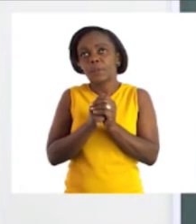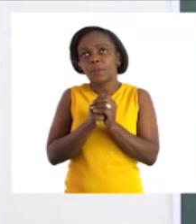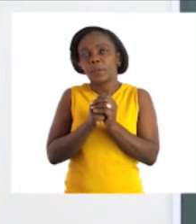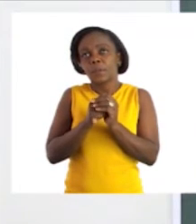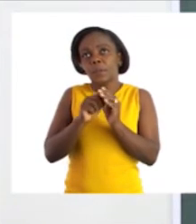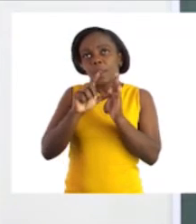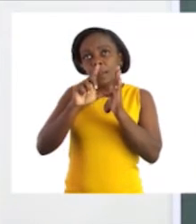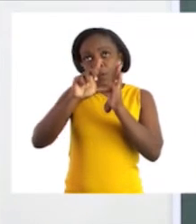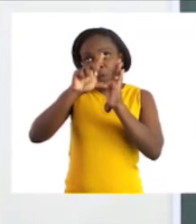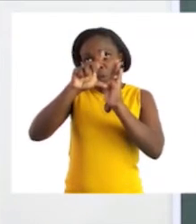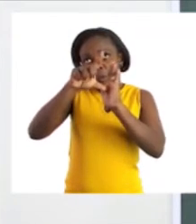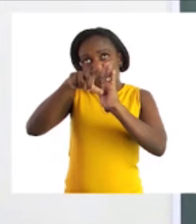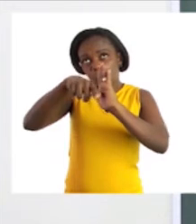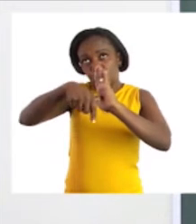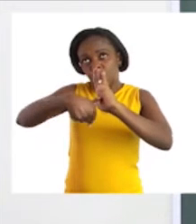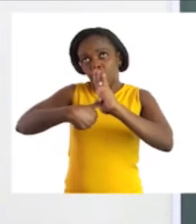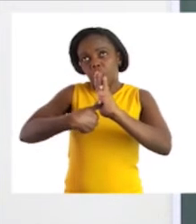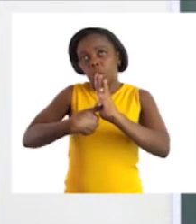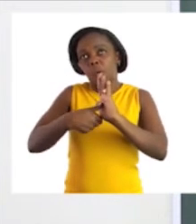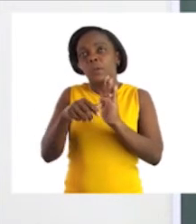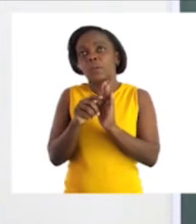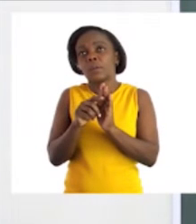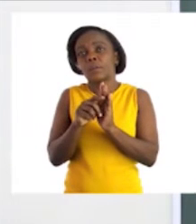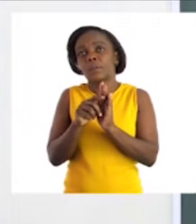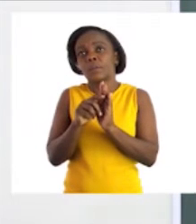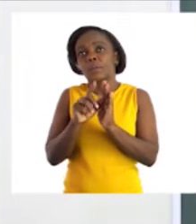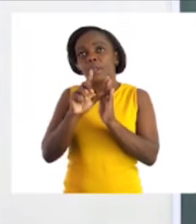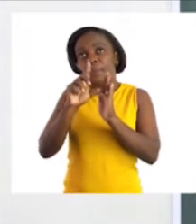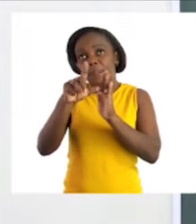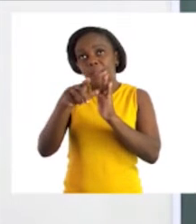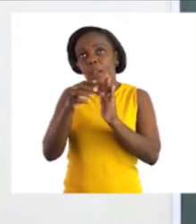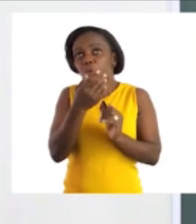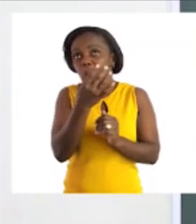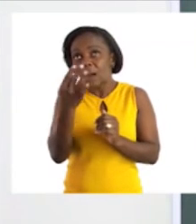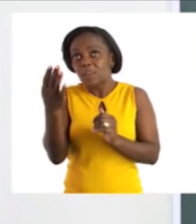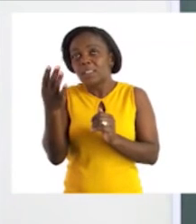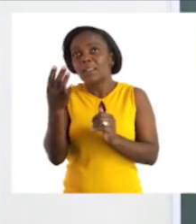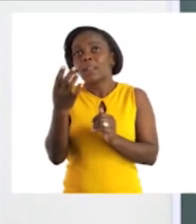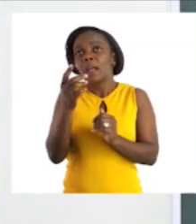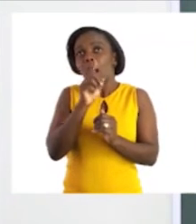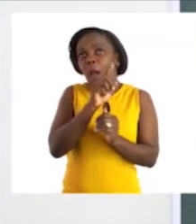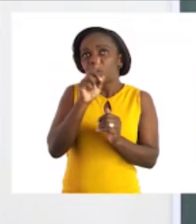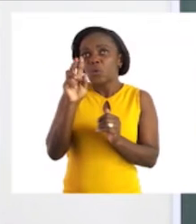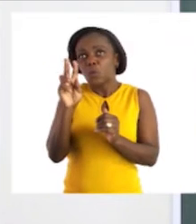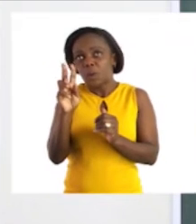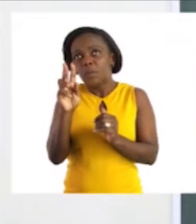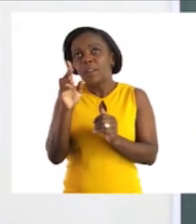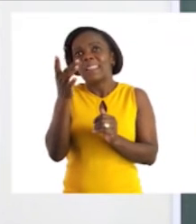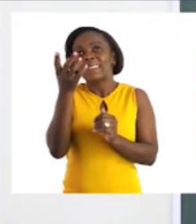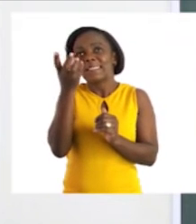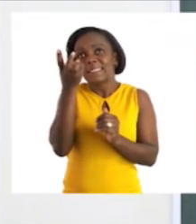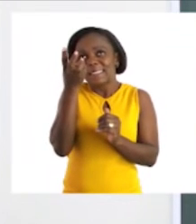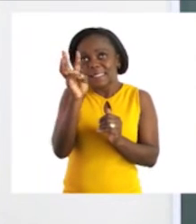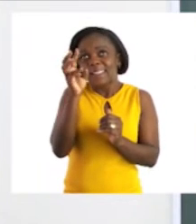the circle, the minutes will be counting, and up to there it would have counted 60 minutes. So